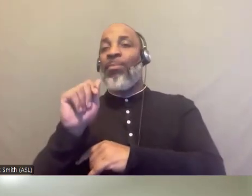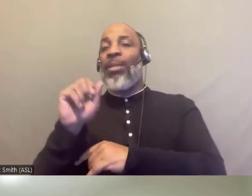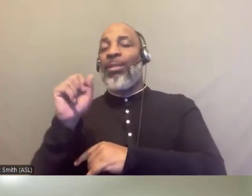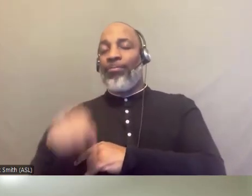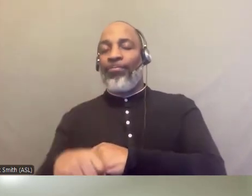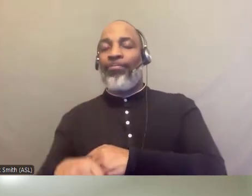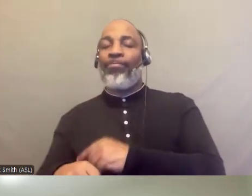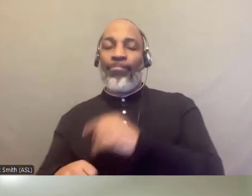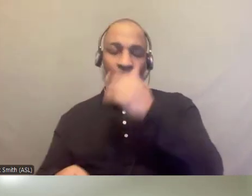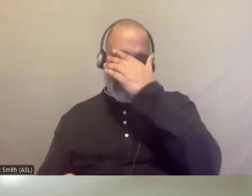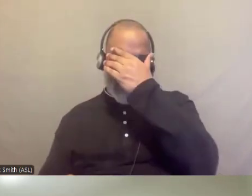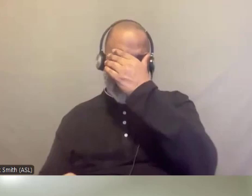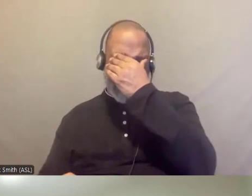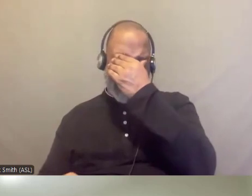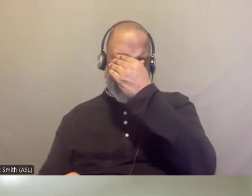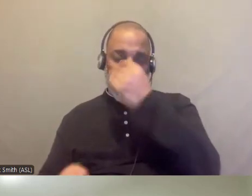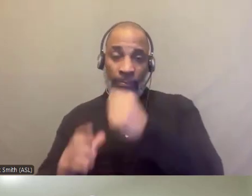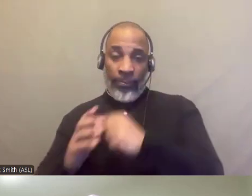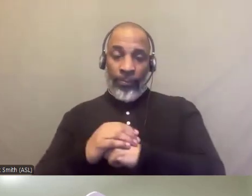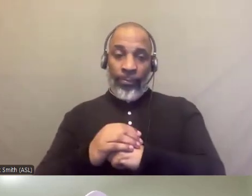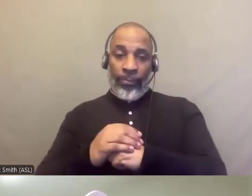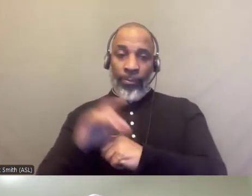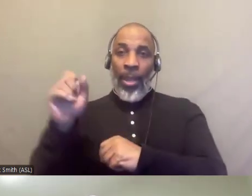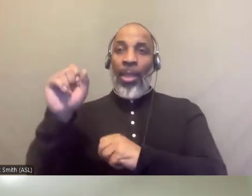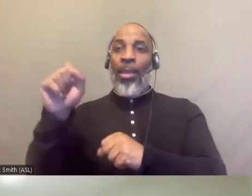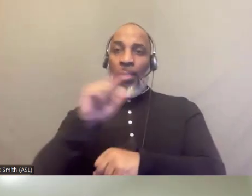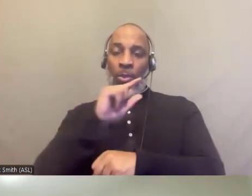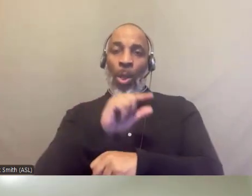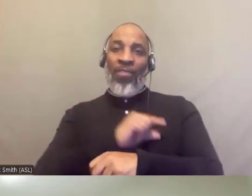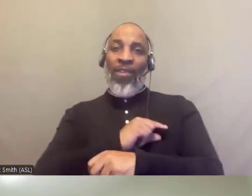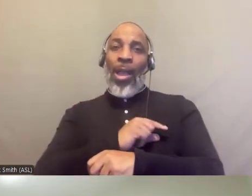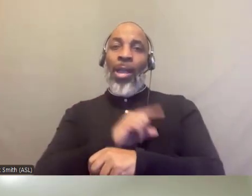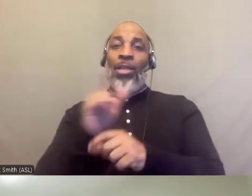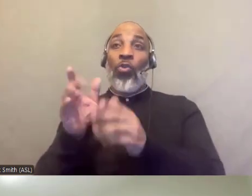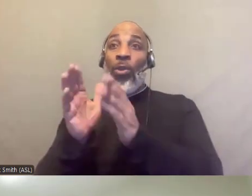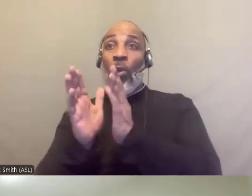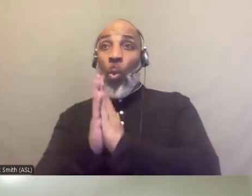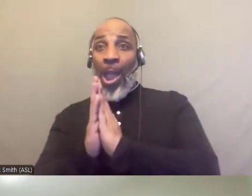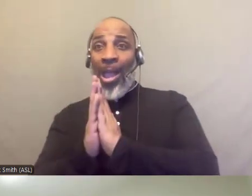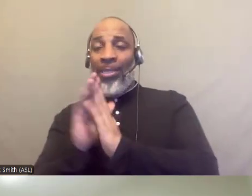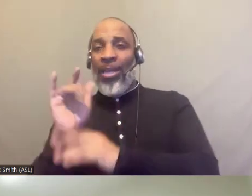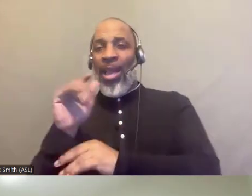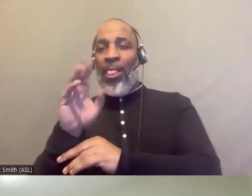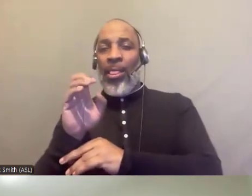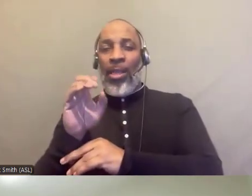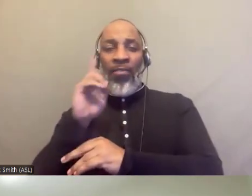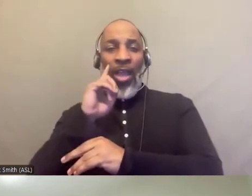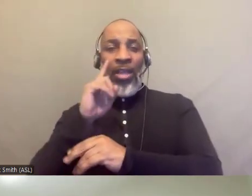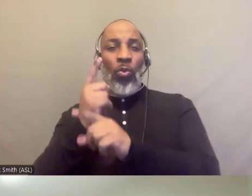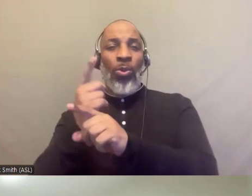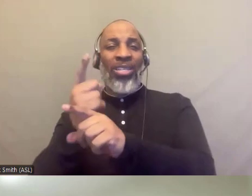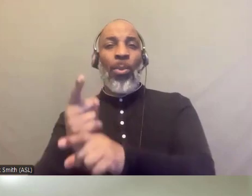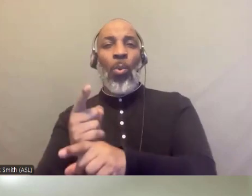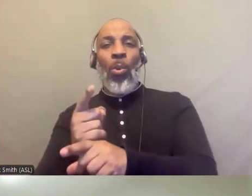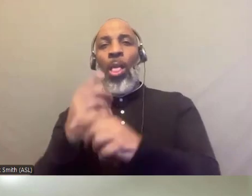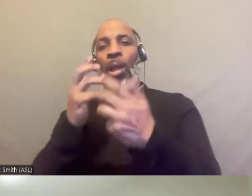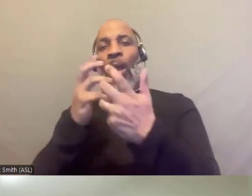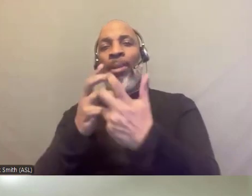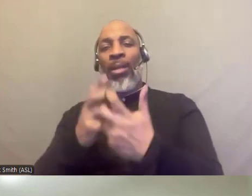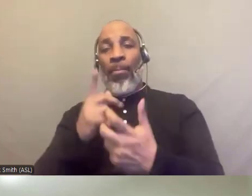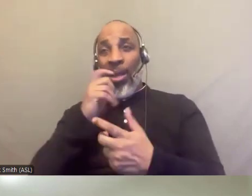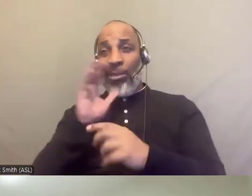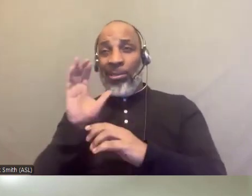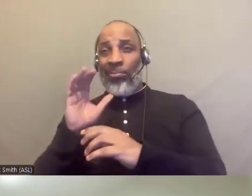and he's certainly eligible to request leave as a reasonable accommodation as a result of that disability because he's seeking